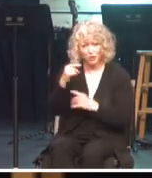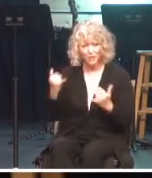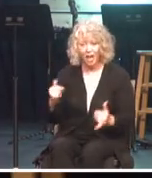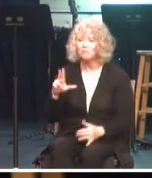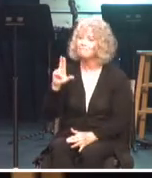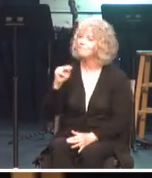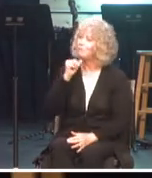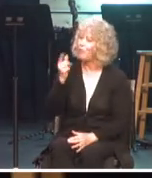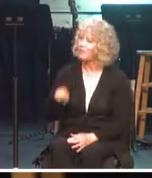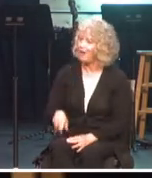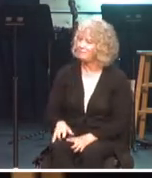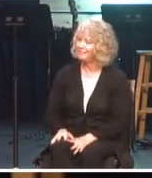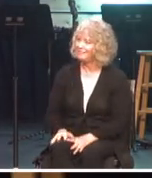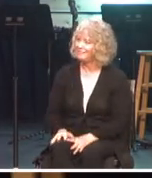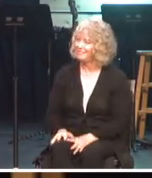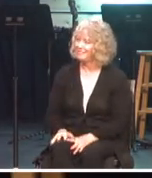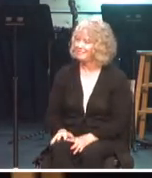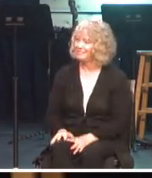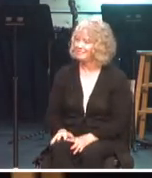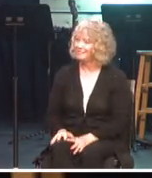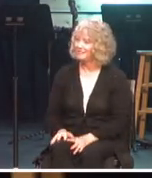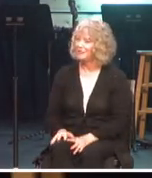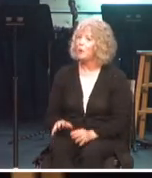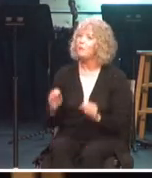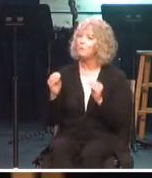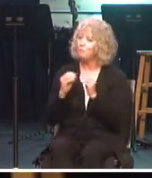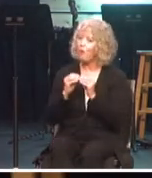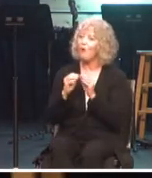More examples can be given here.